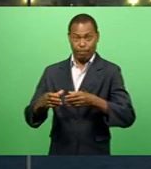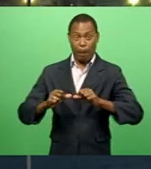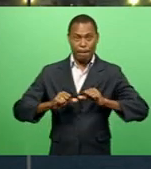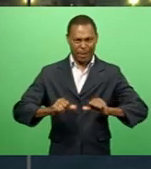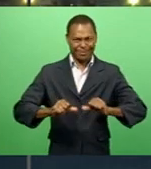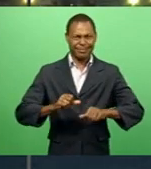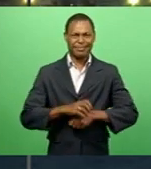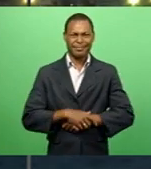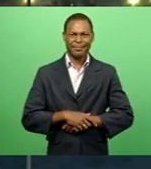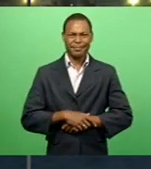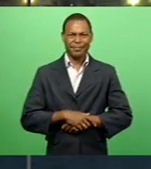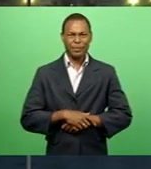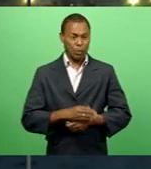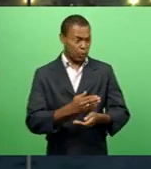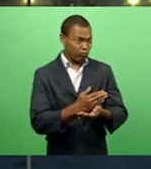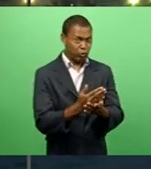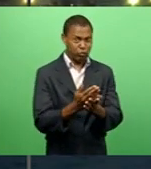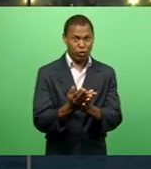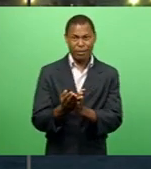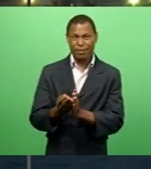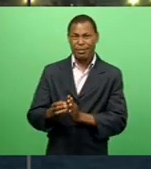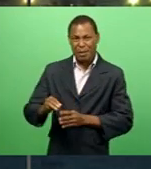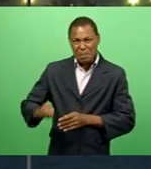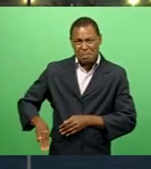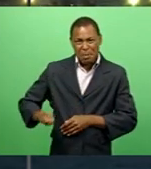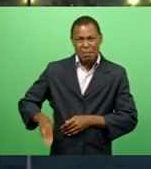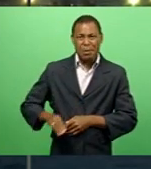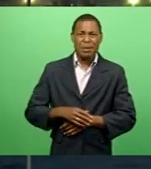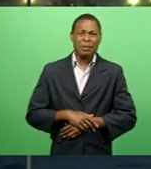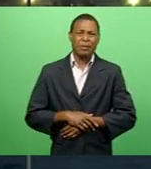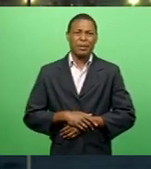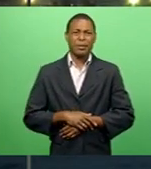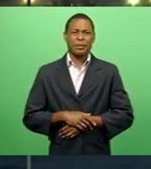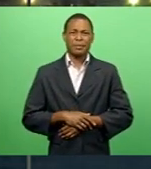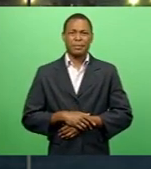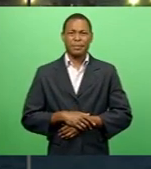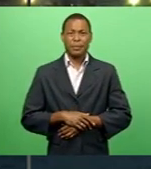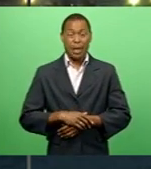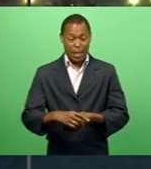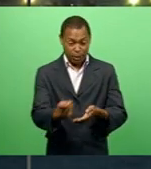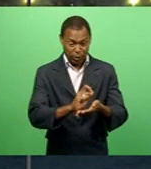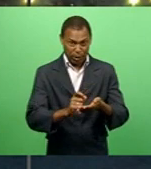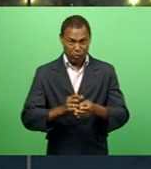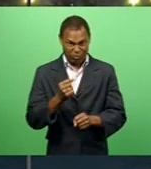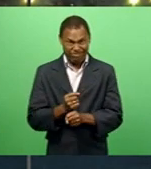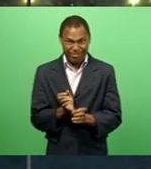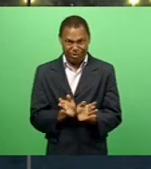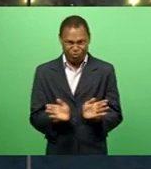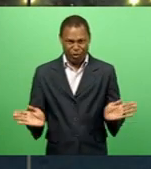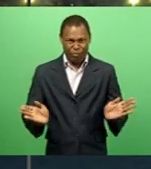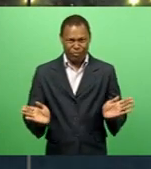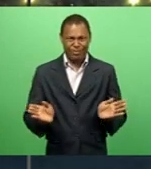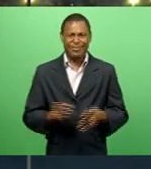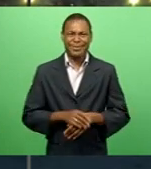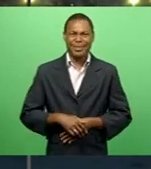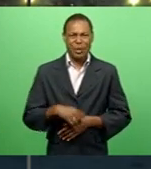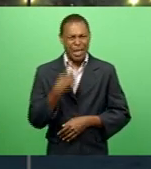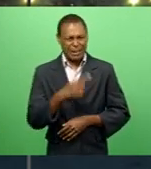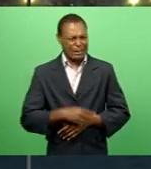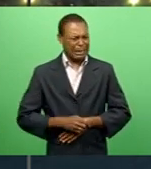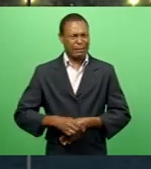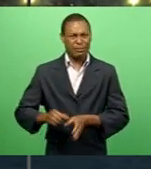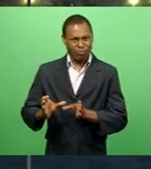is the sentiment shared by SODELPA MP and former Party General Secretary Andiliti Ngoni-Mbarabi, saying that the